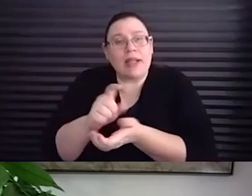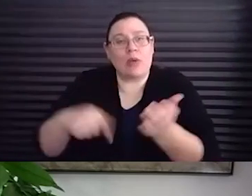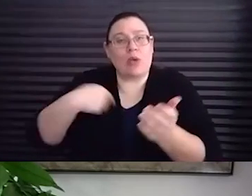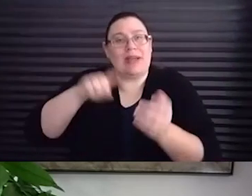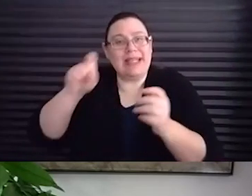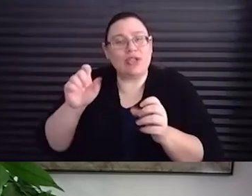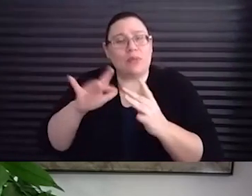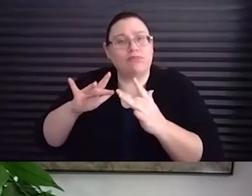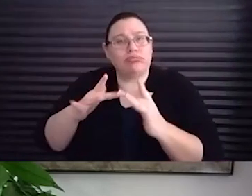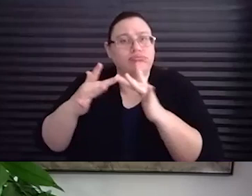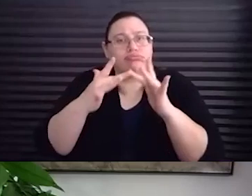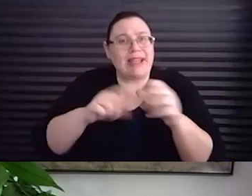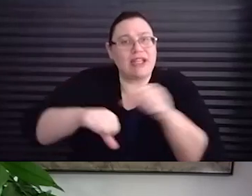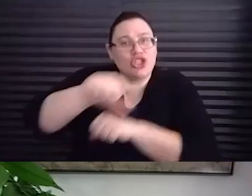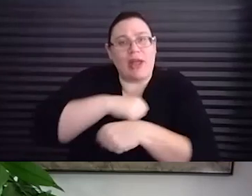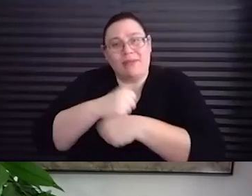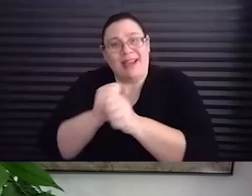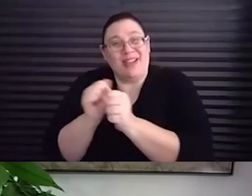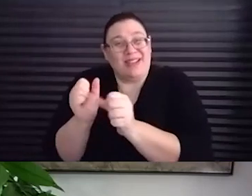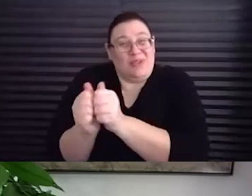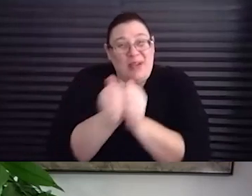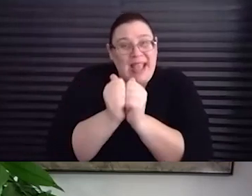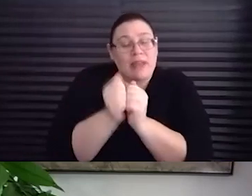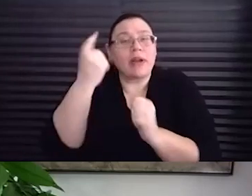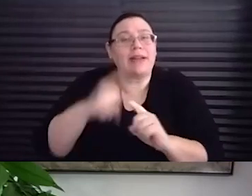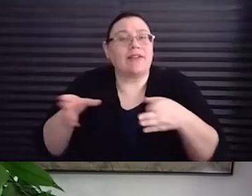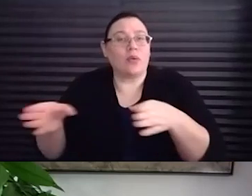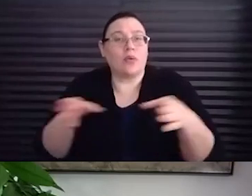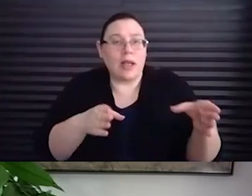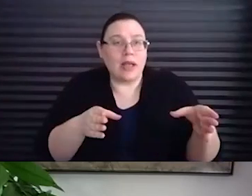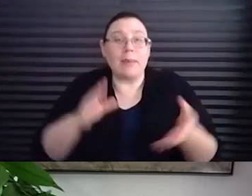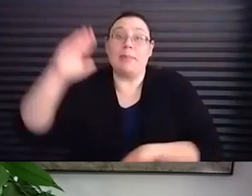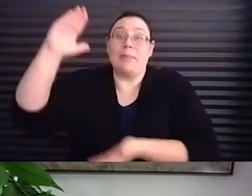touch together and create together in a different way, minimize pollution,